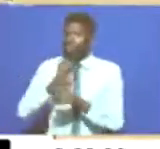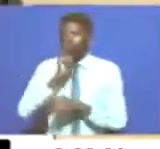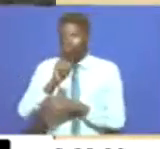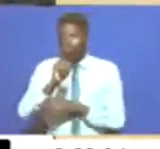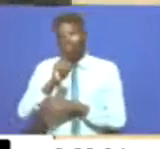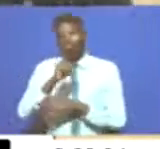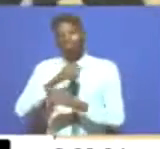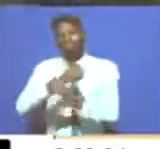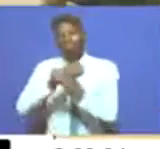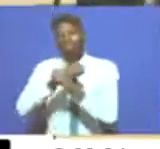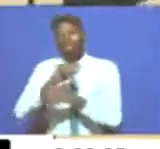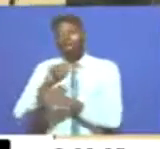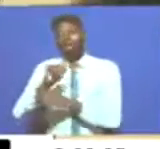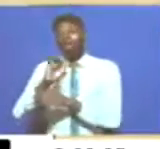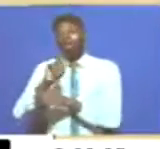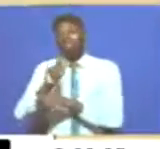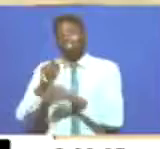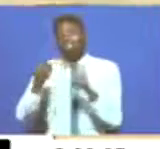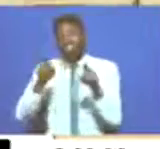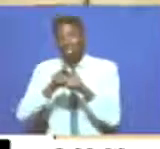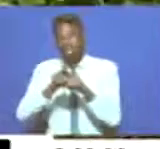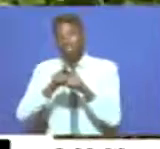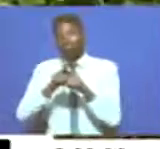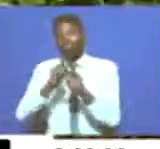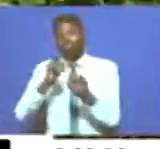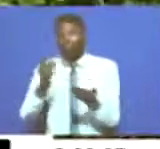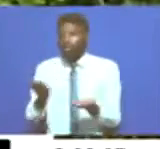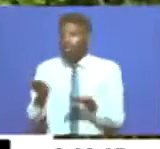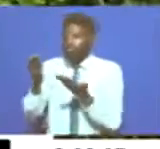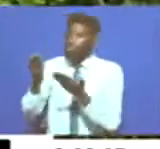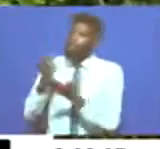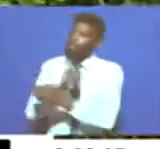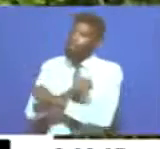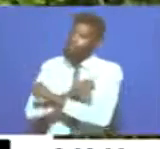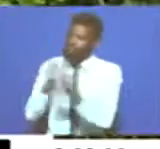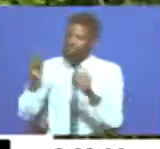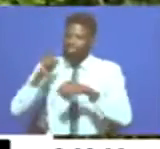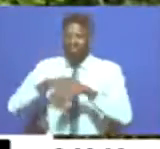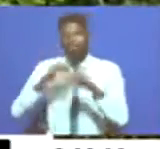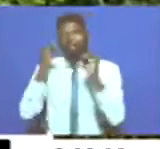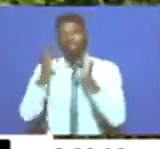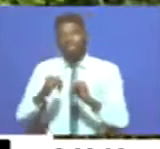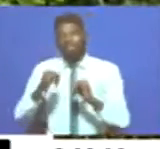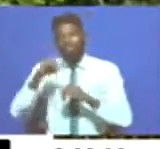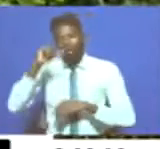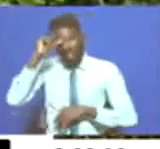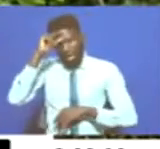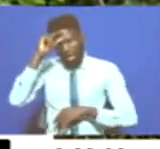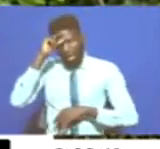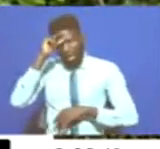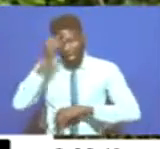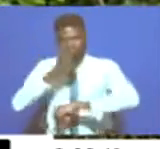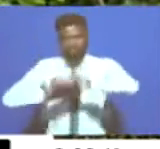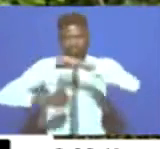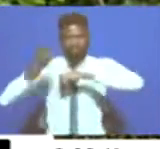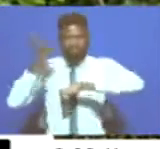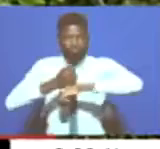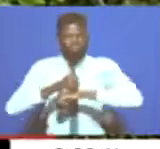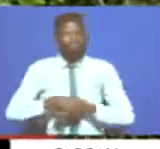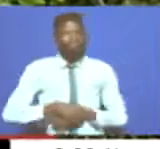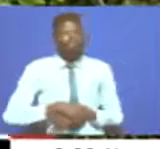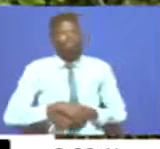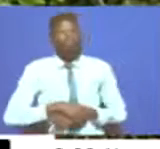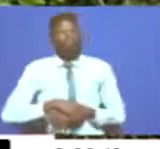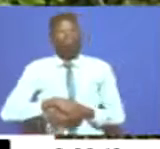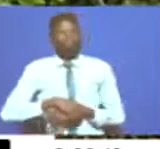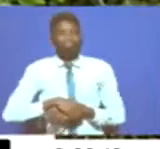transition to the incoming regimes in the counties. The transition is so important that for the country, not only for